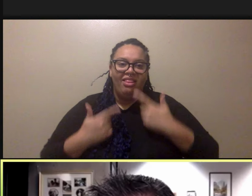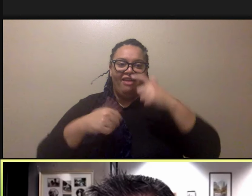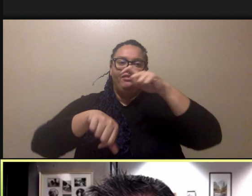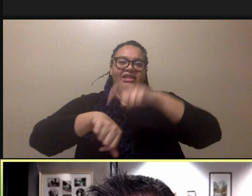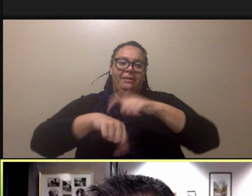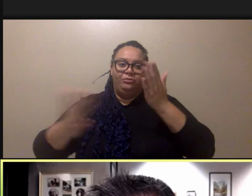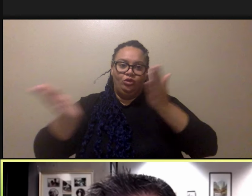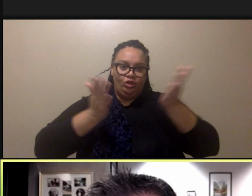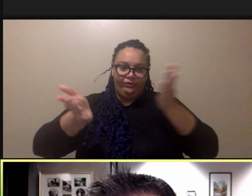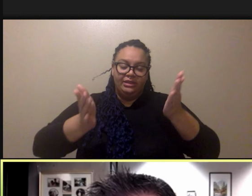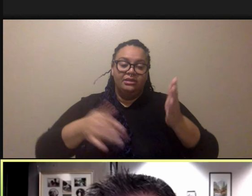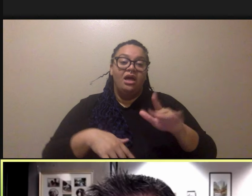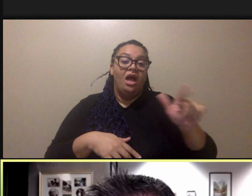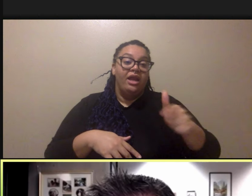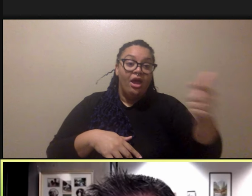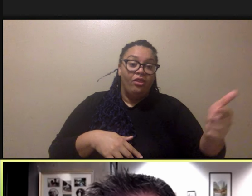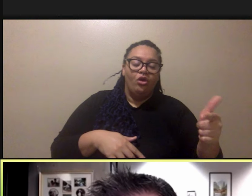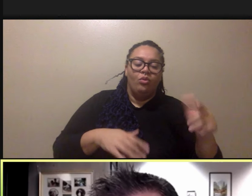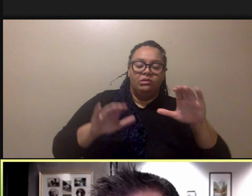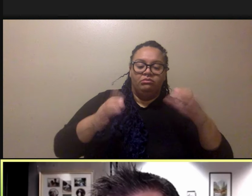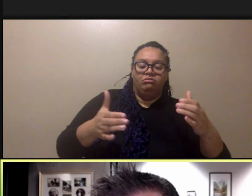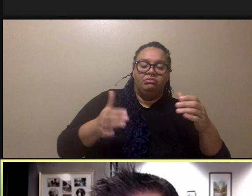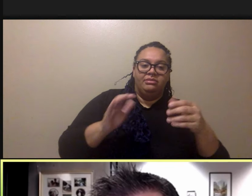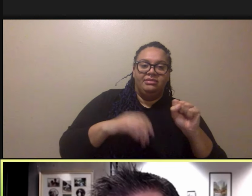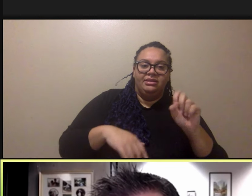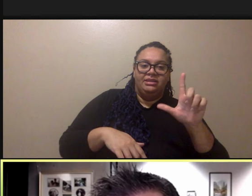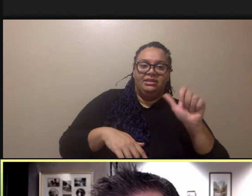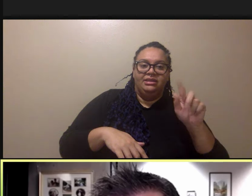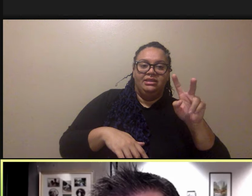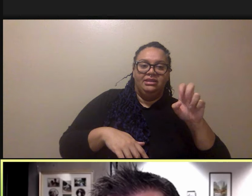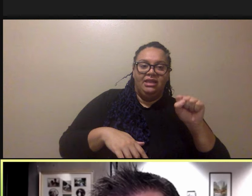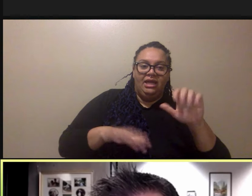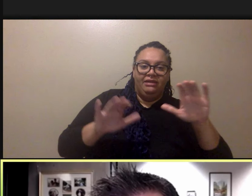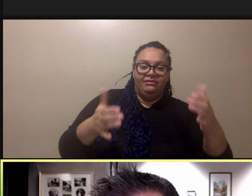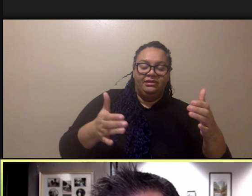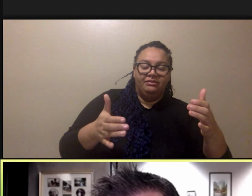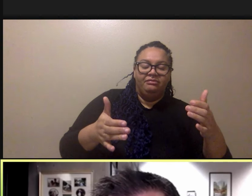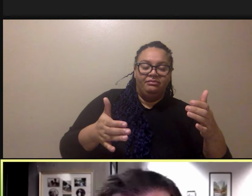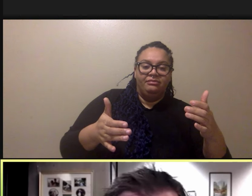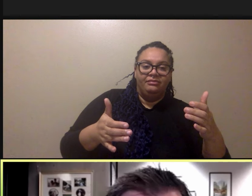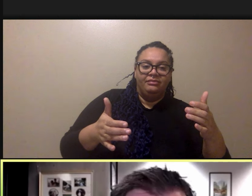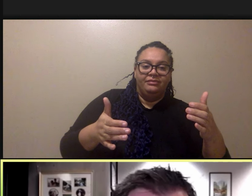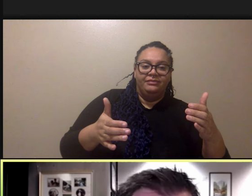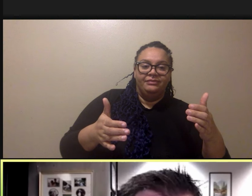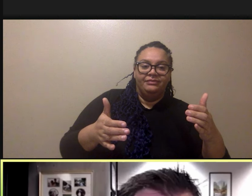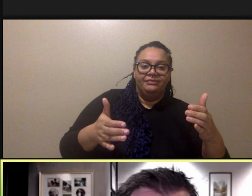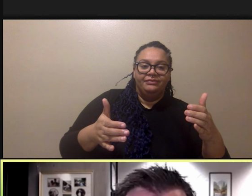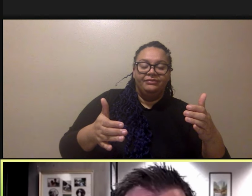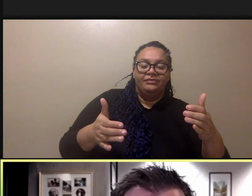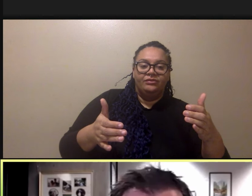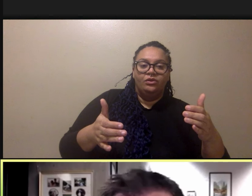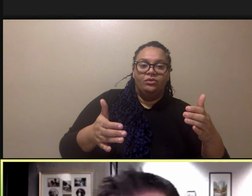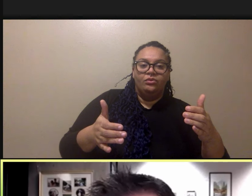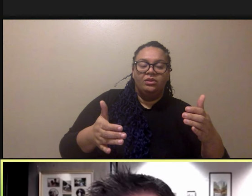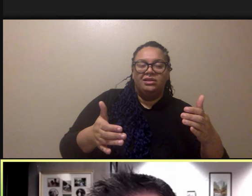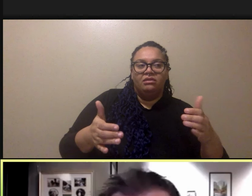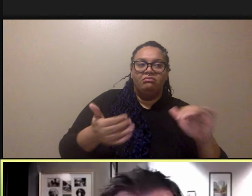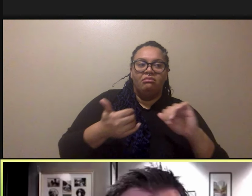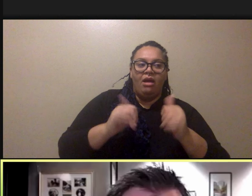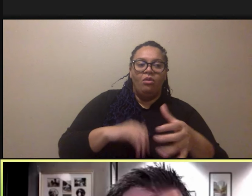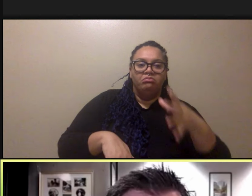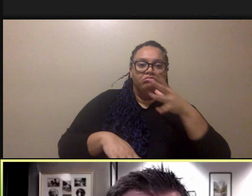was classifying slaves according to what they called the condition of the mother. And some of the first laws were in